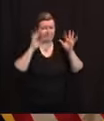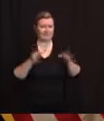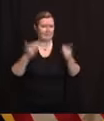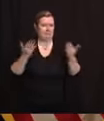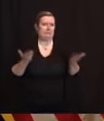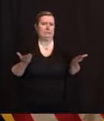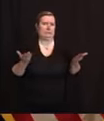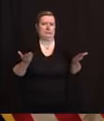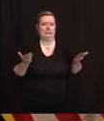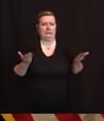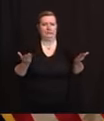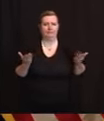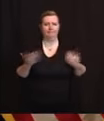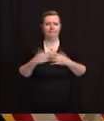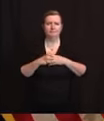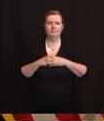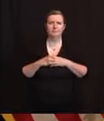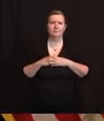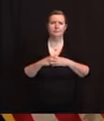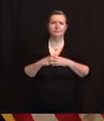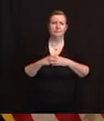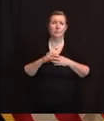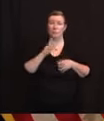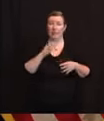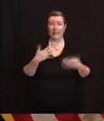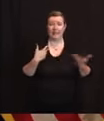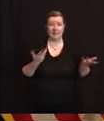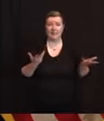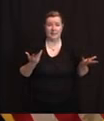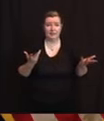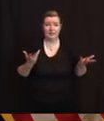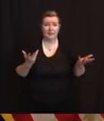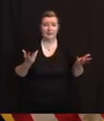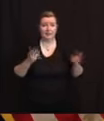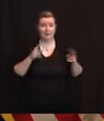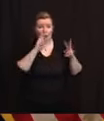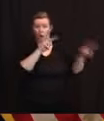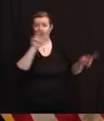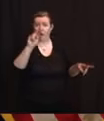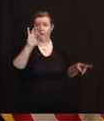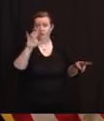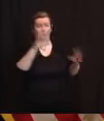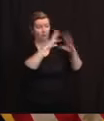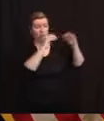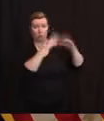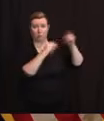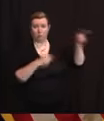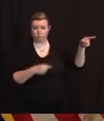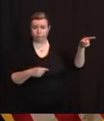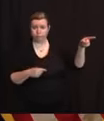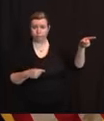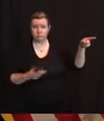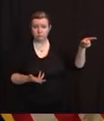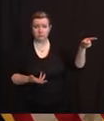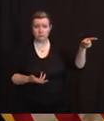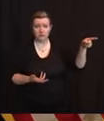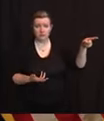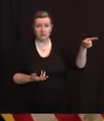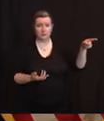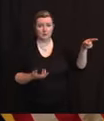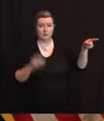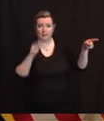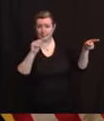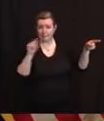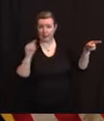we're at a work in progress with the National Football League, with Matt's been on daily with the